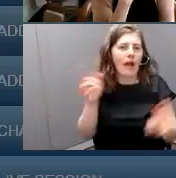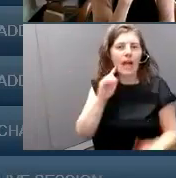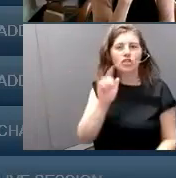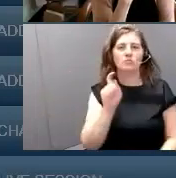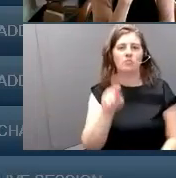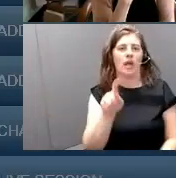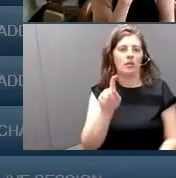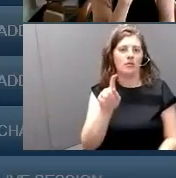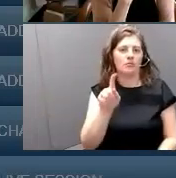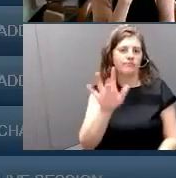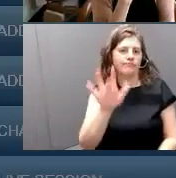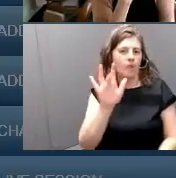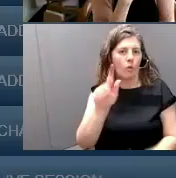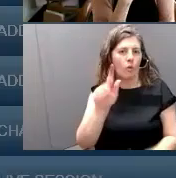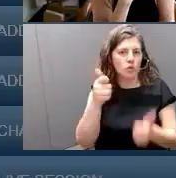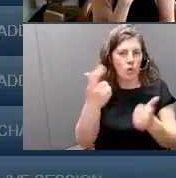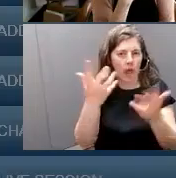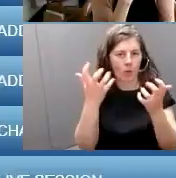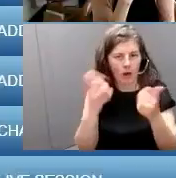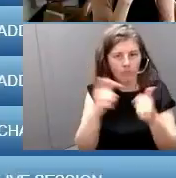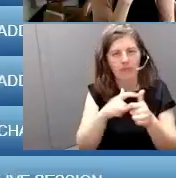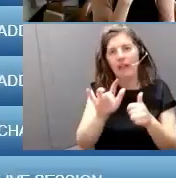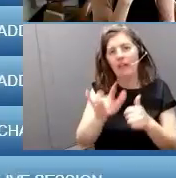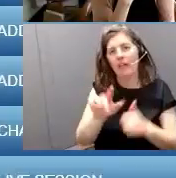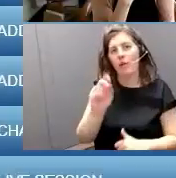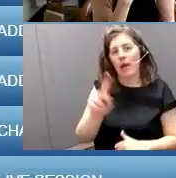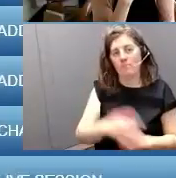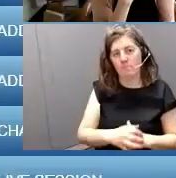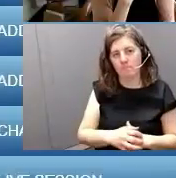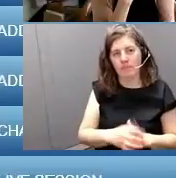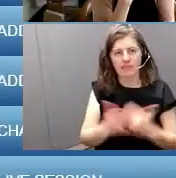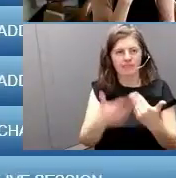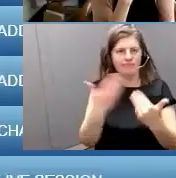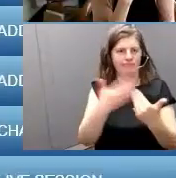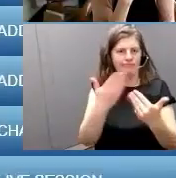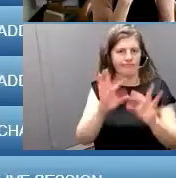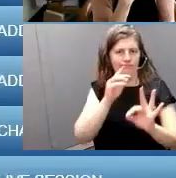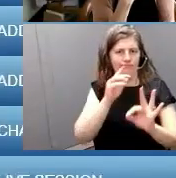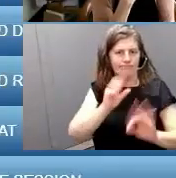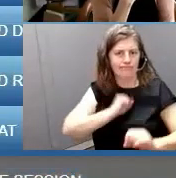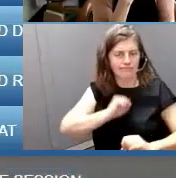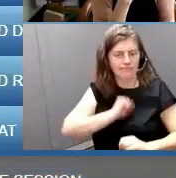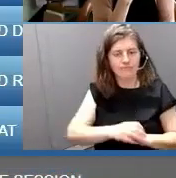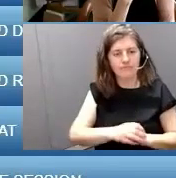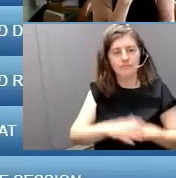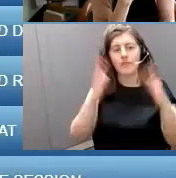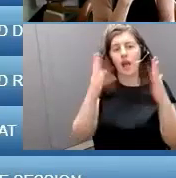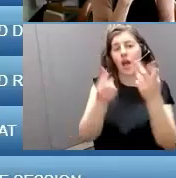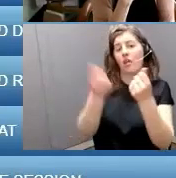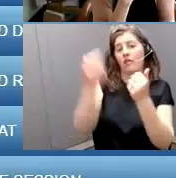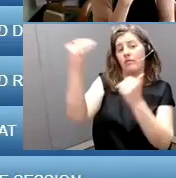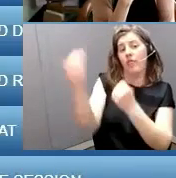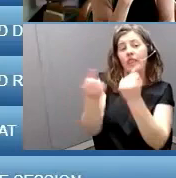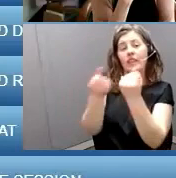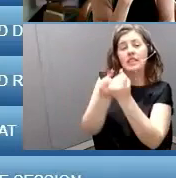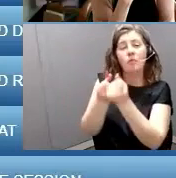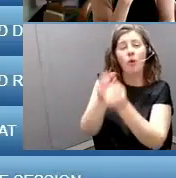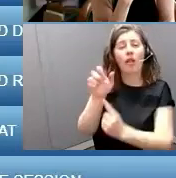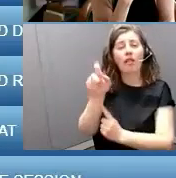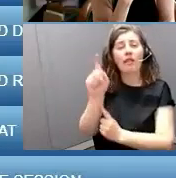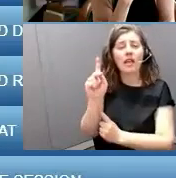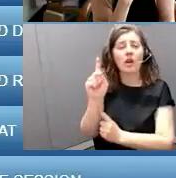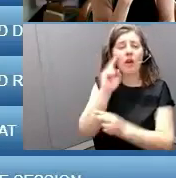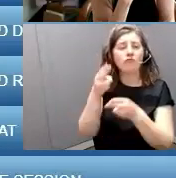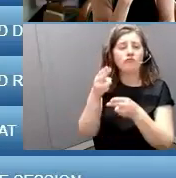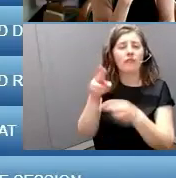select this, click OK, and it's as easy as that. The support links Felice talked about